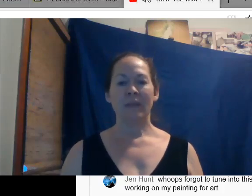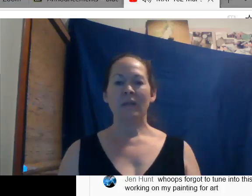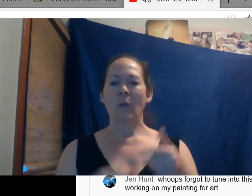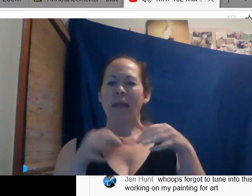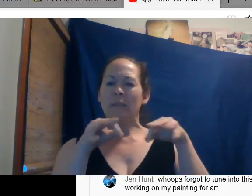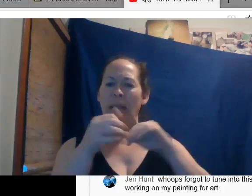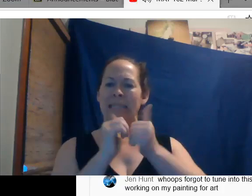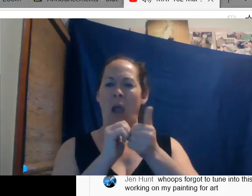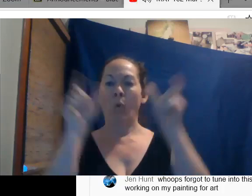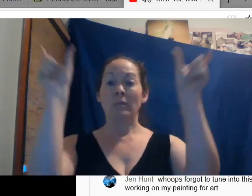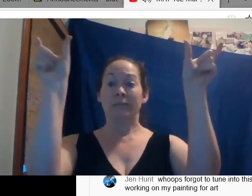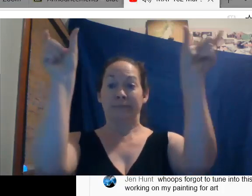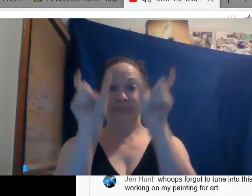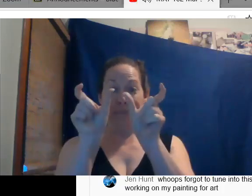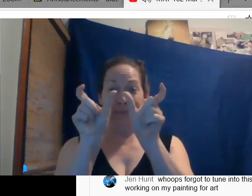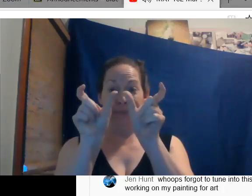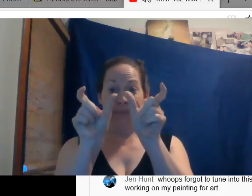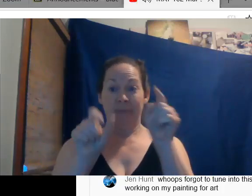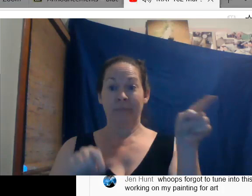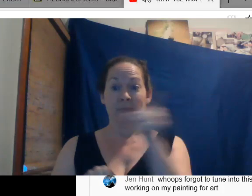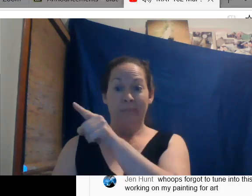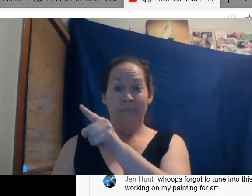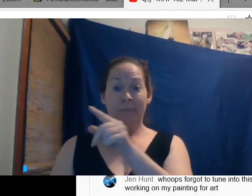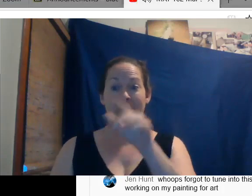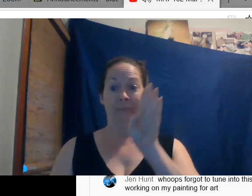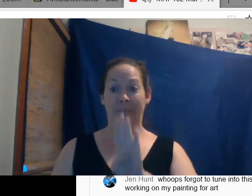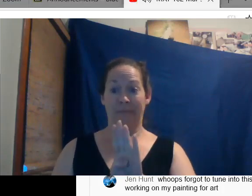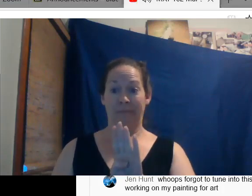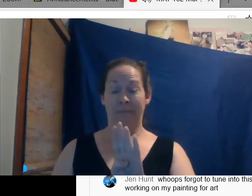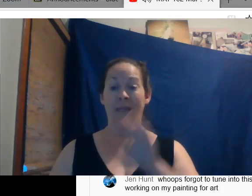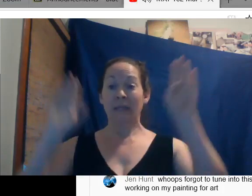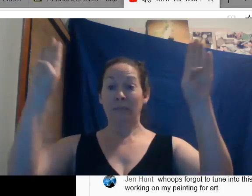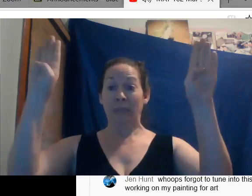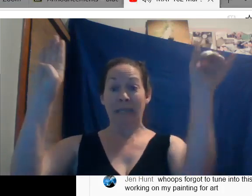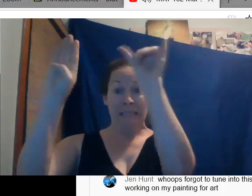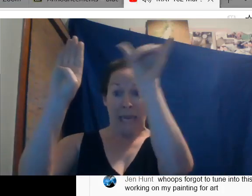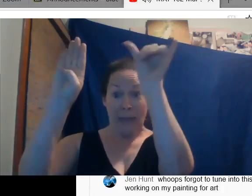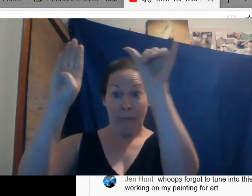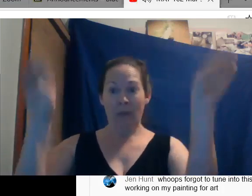works from the property of real numbers. But once we have a common denominator,